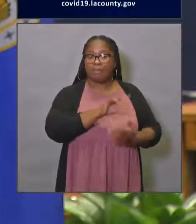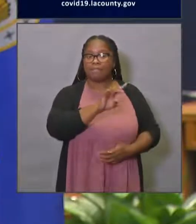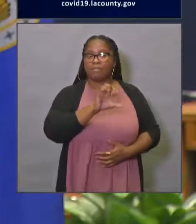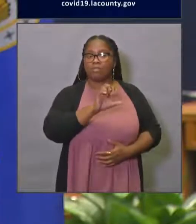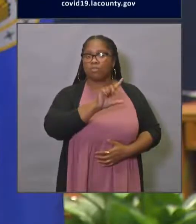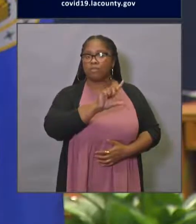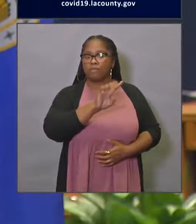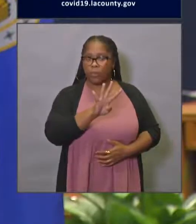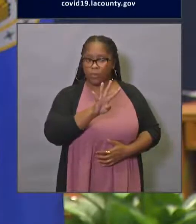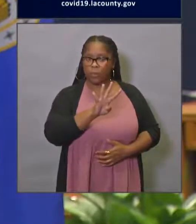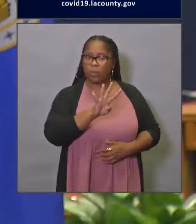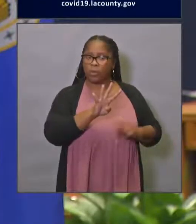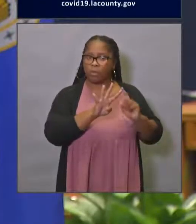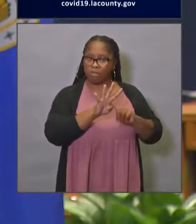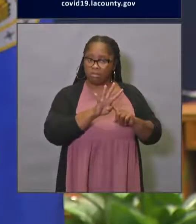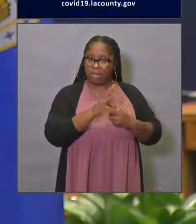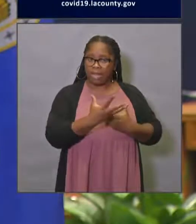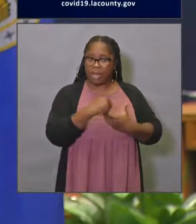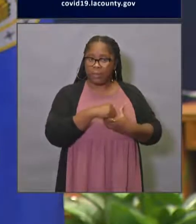36,724. This includes